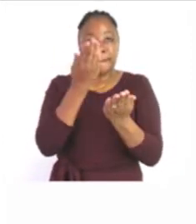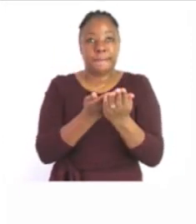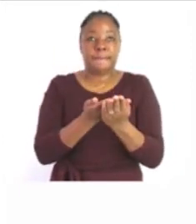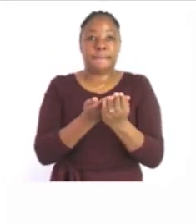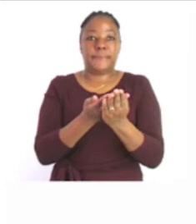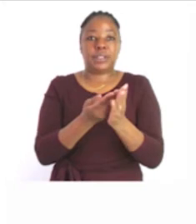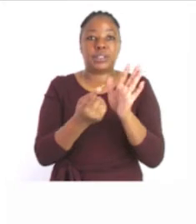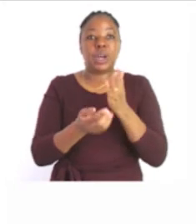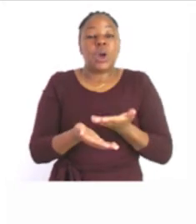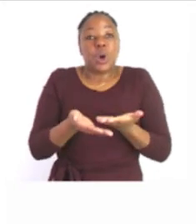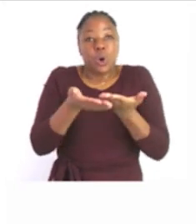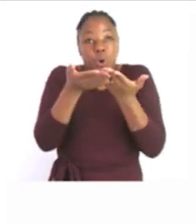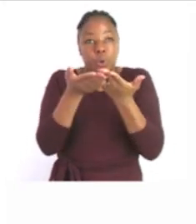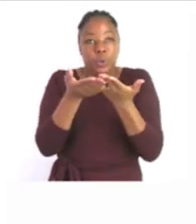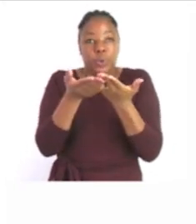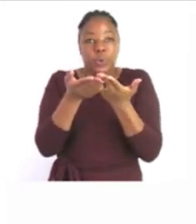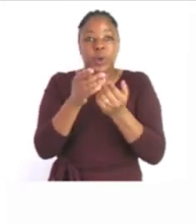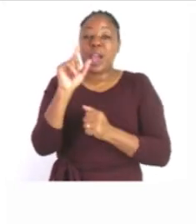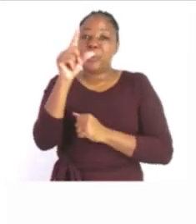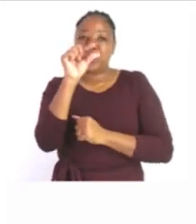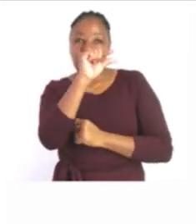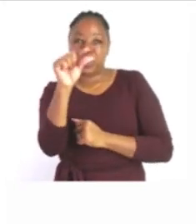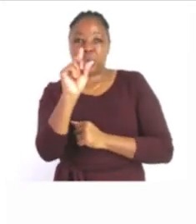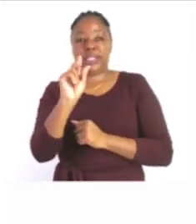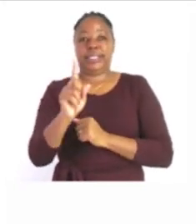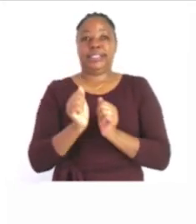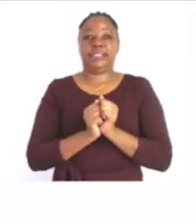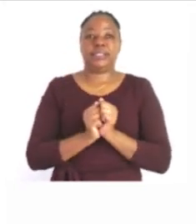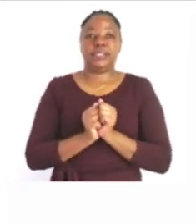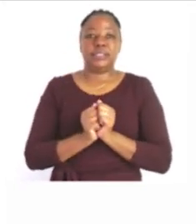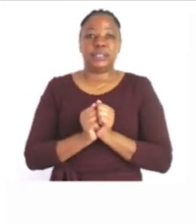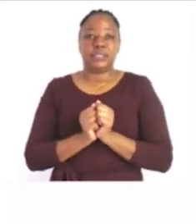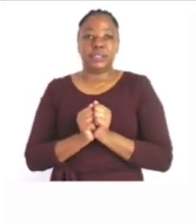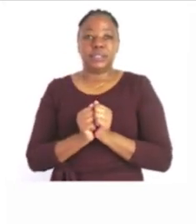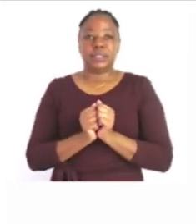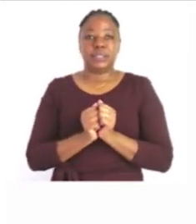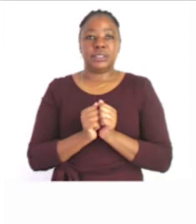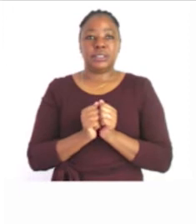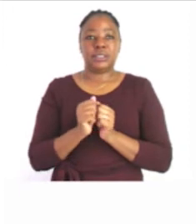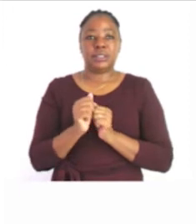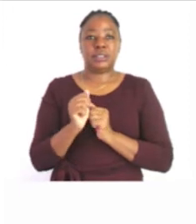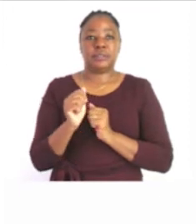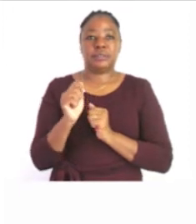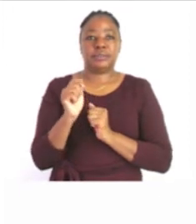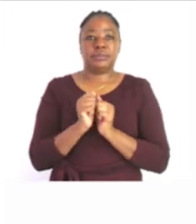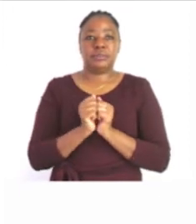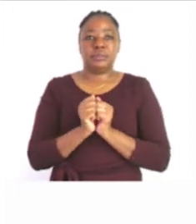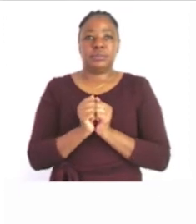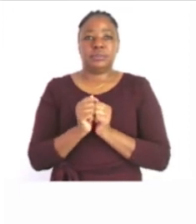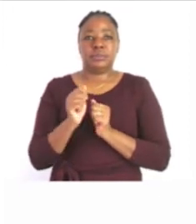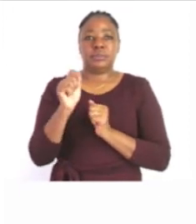on what the word is. Let us go together. Sh, r,